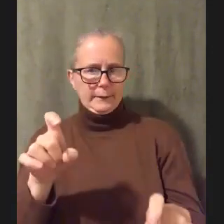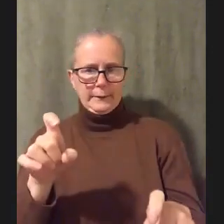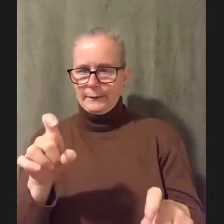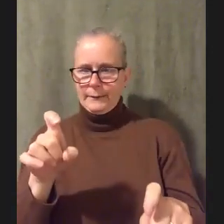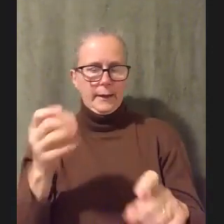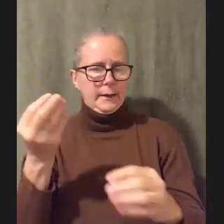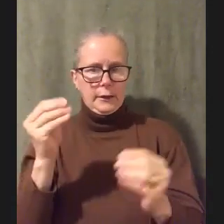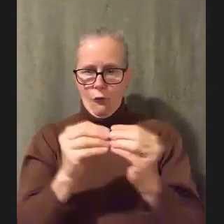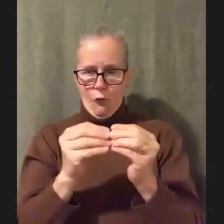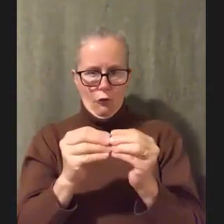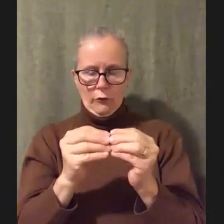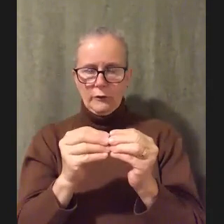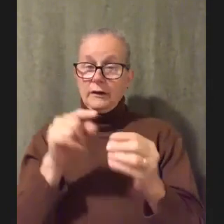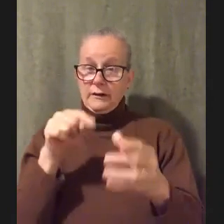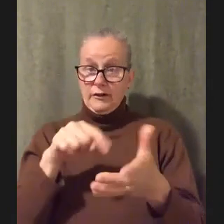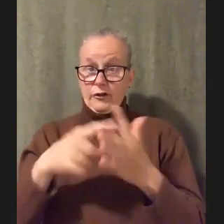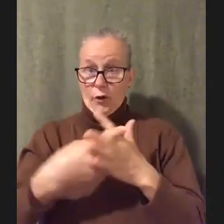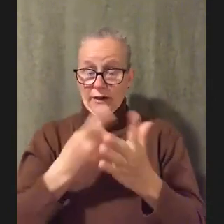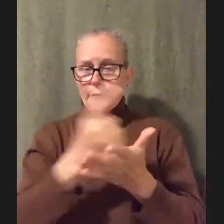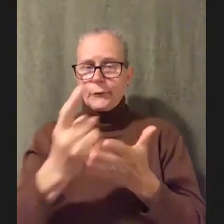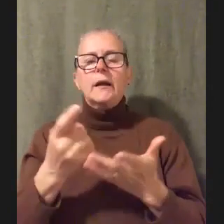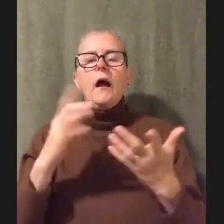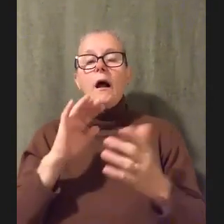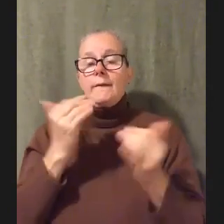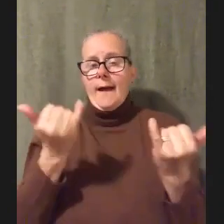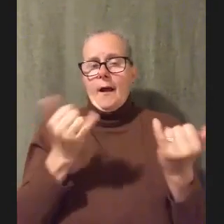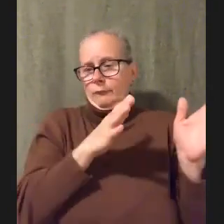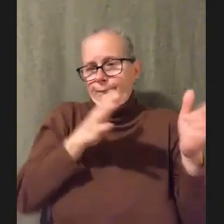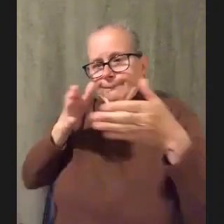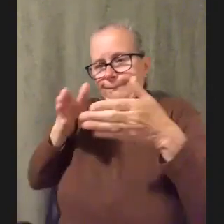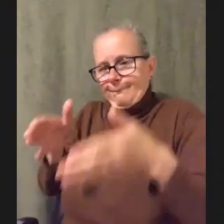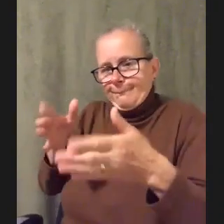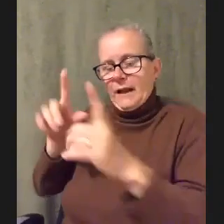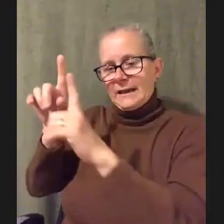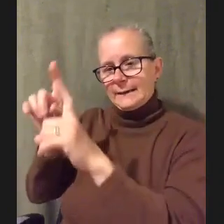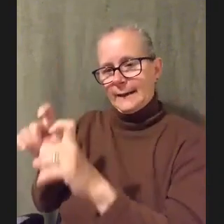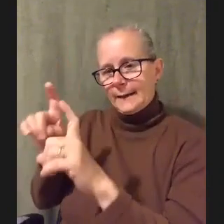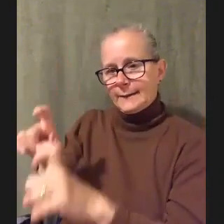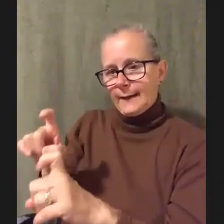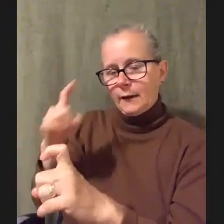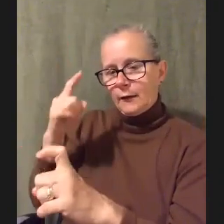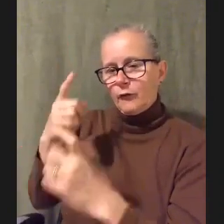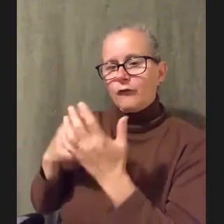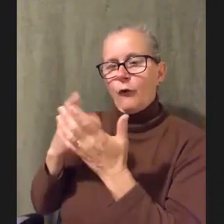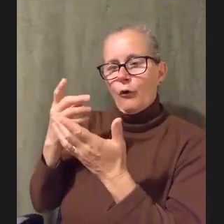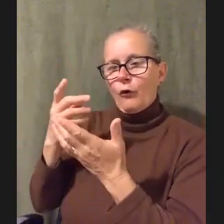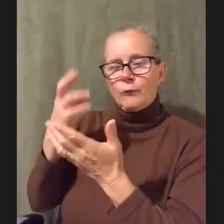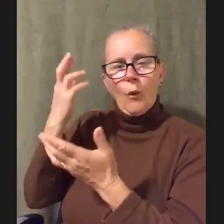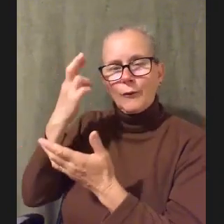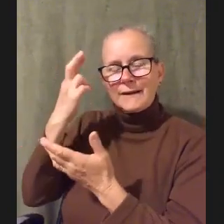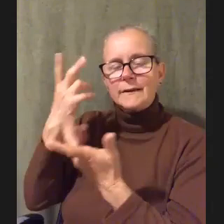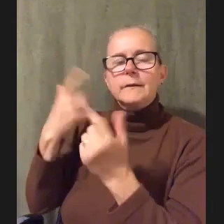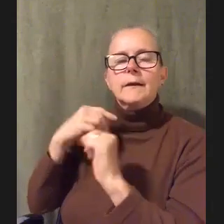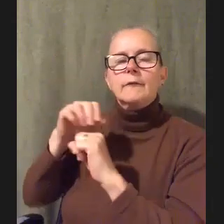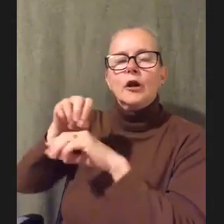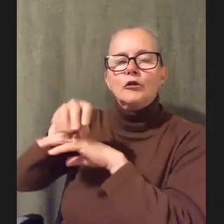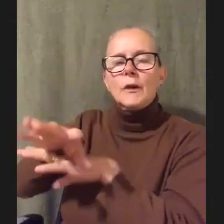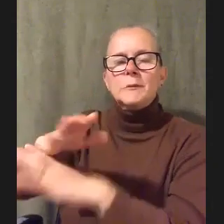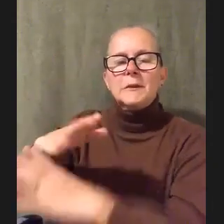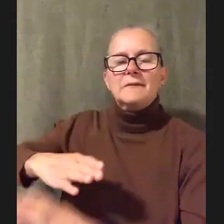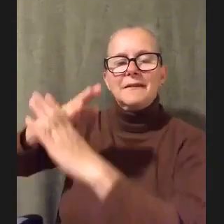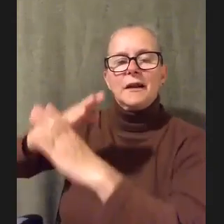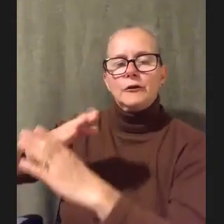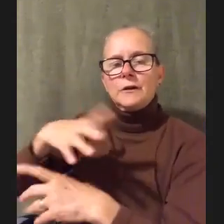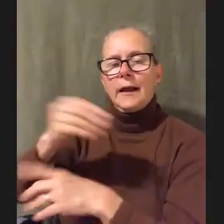public this week. Instead, our focus has turned toward testing for purposes of transmission prevention and